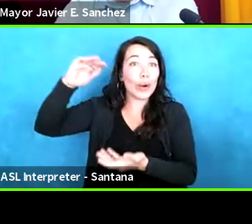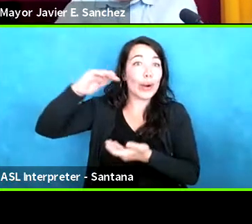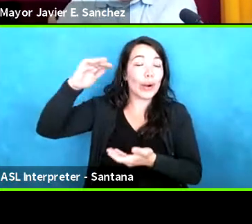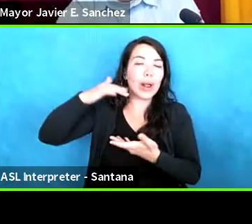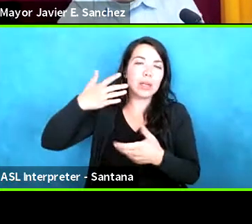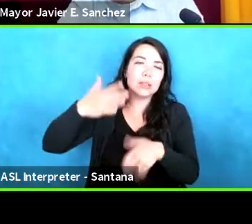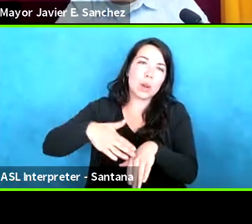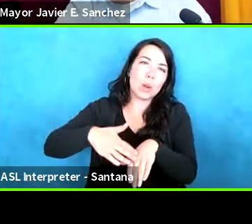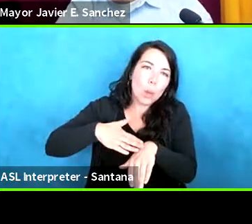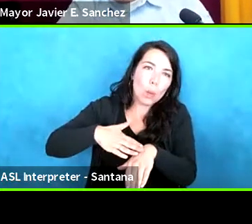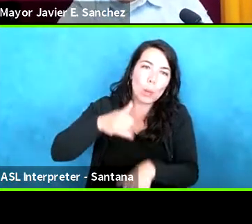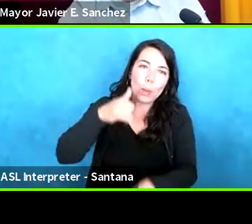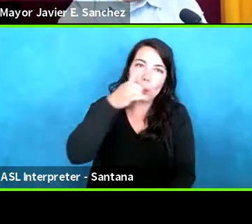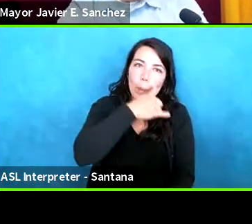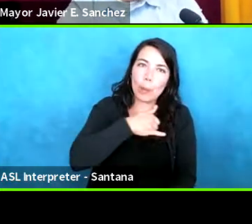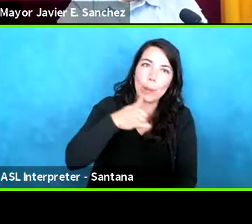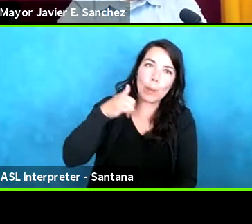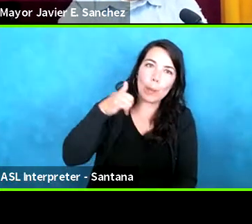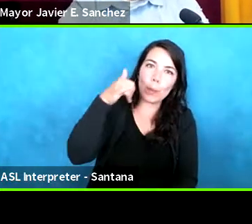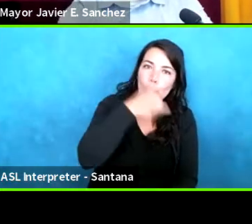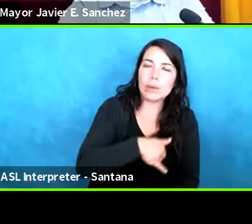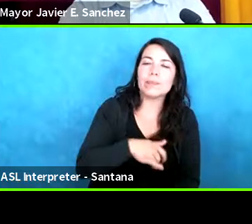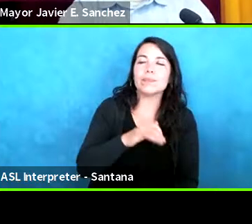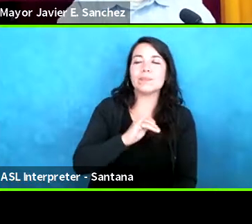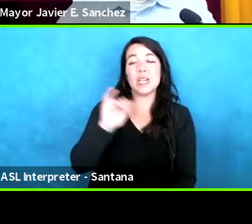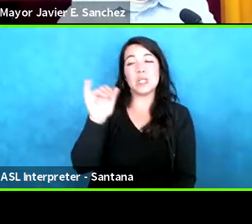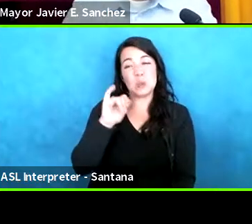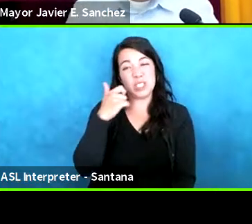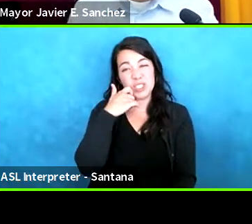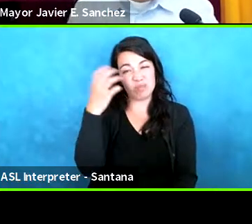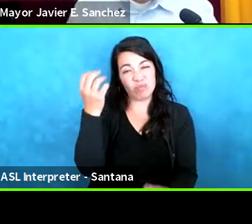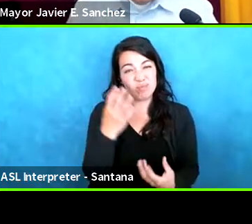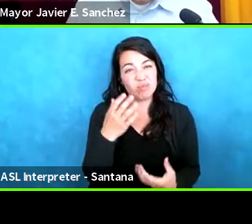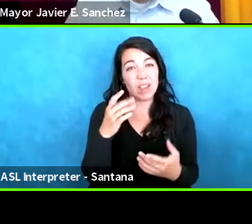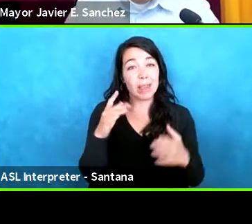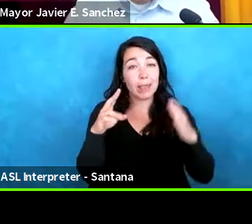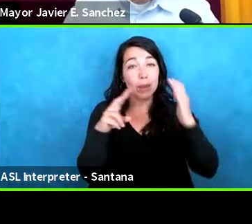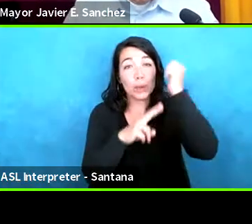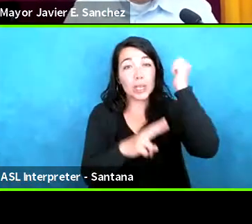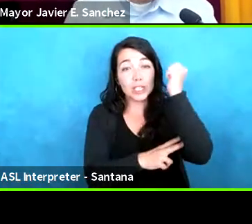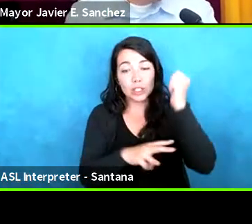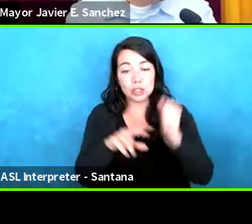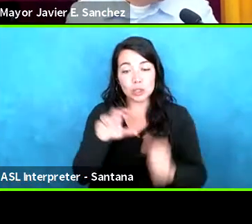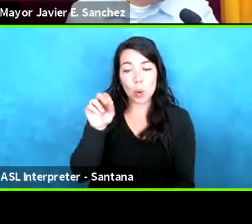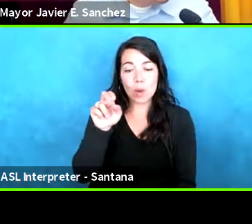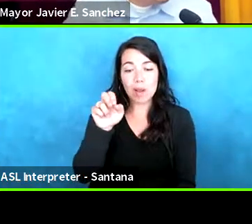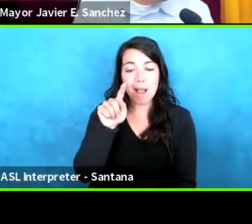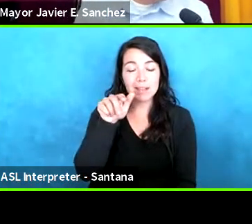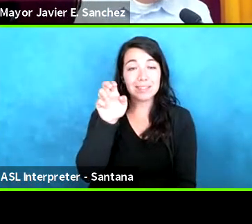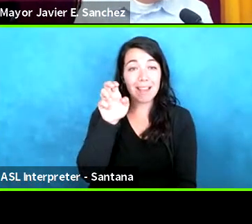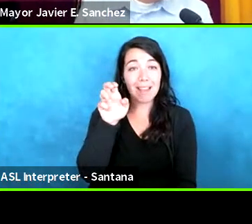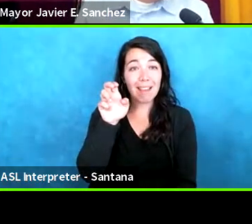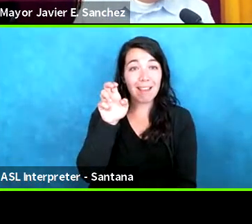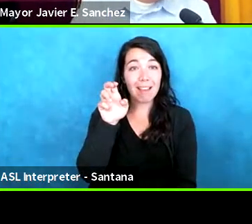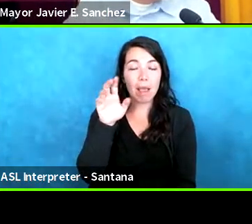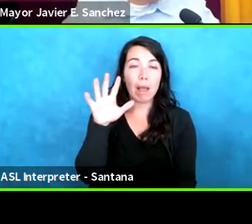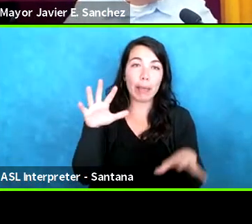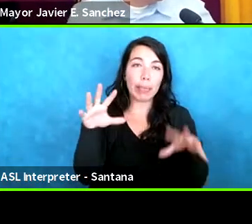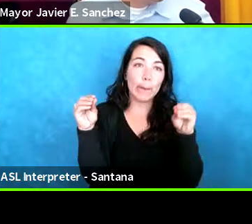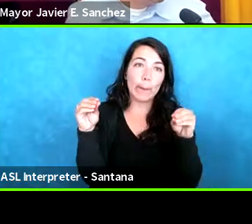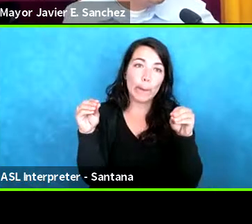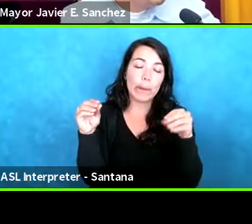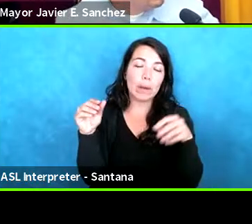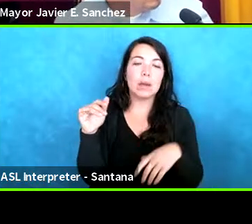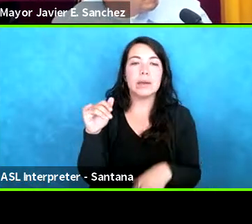got a concern that the Oñate bridge lights are out again. We thought it was going to be a simple fix like it was last time with